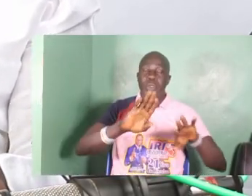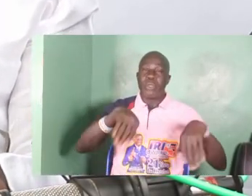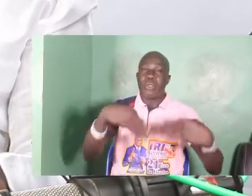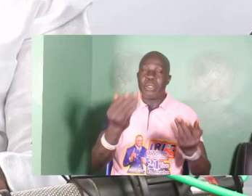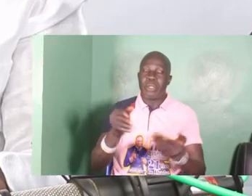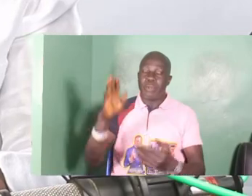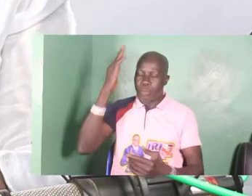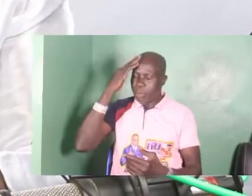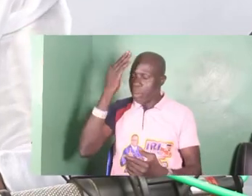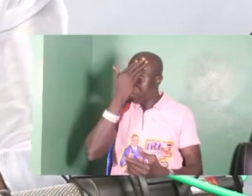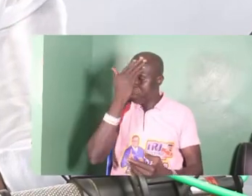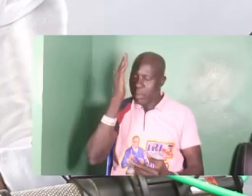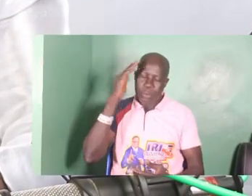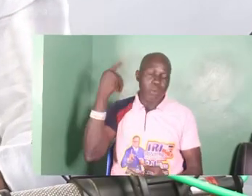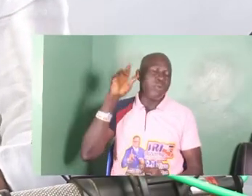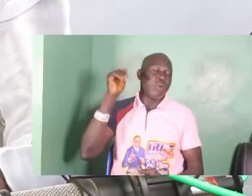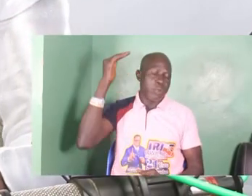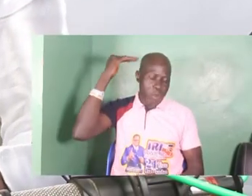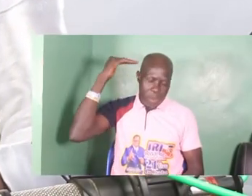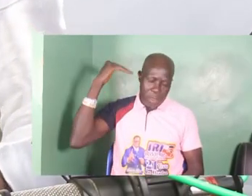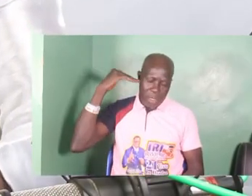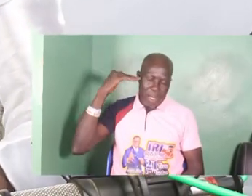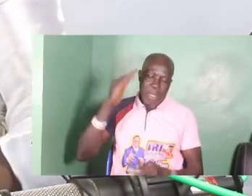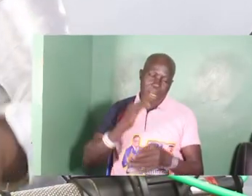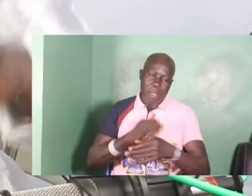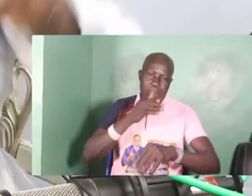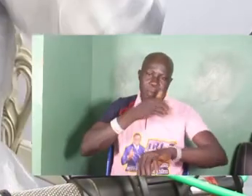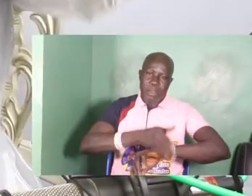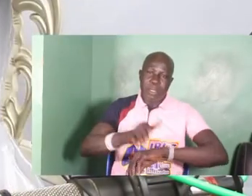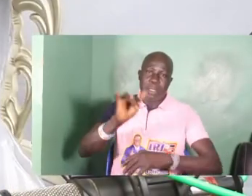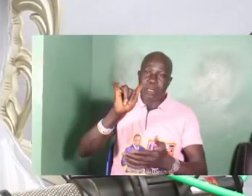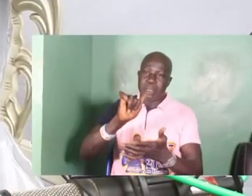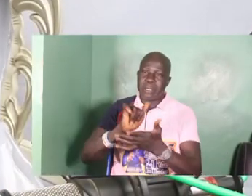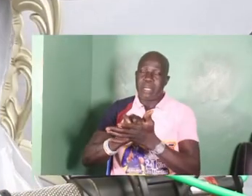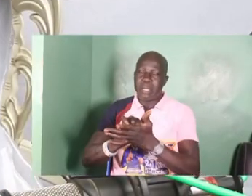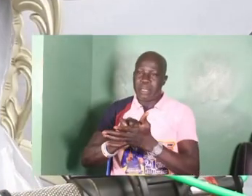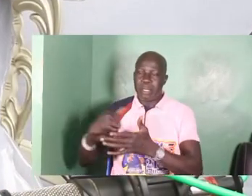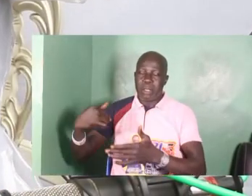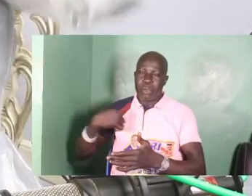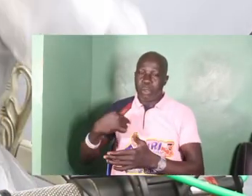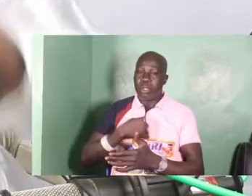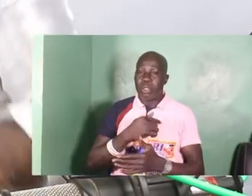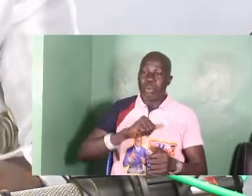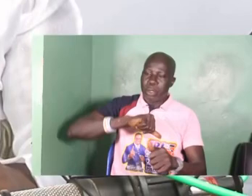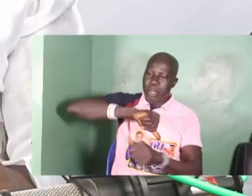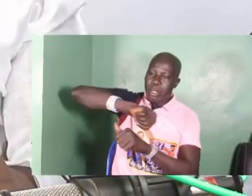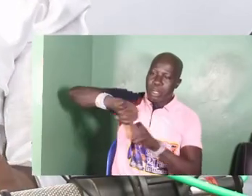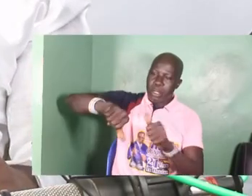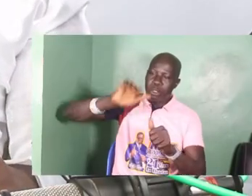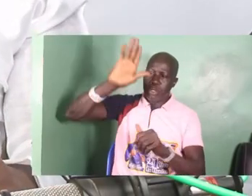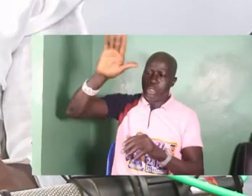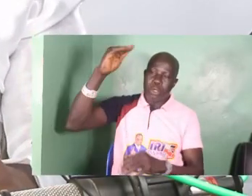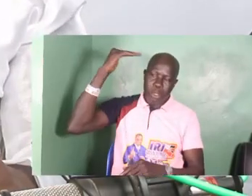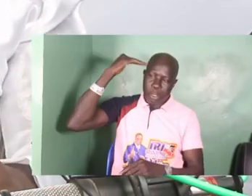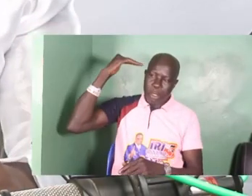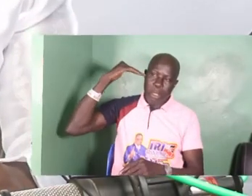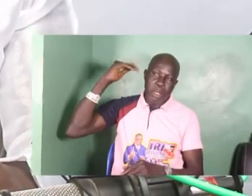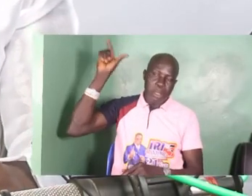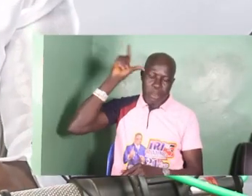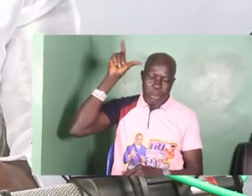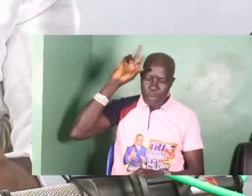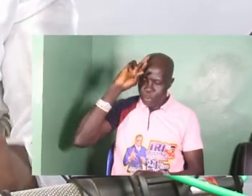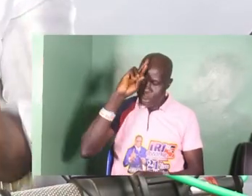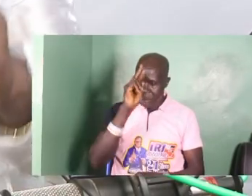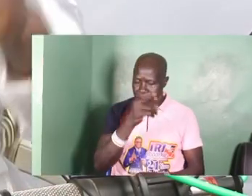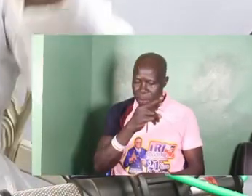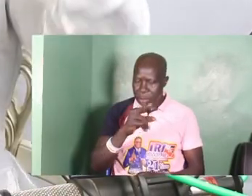Then, after that, I'll wipe down your head. Who anoints your head? Hey, this